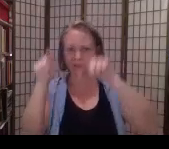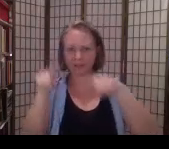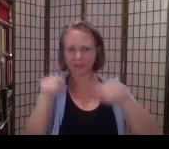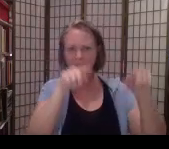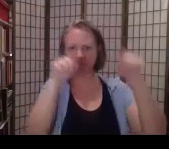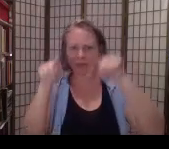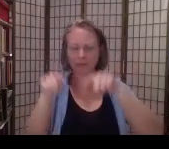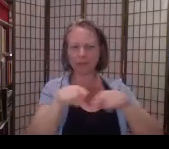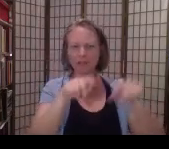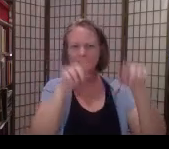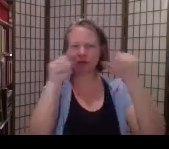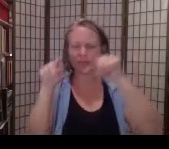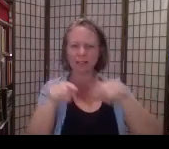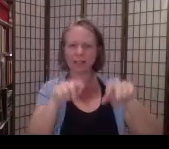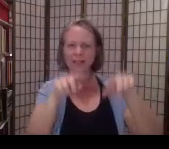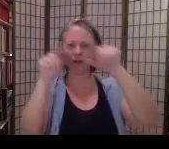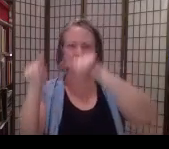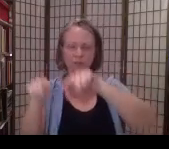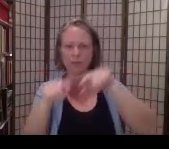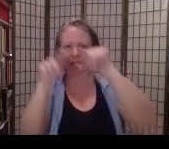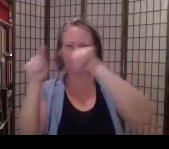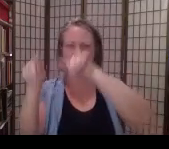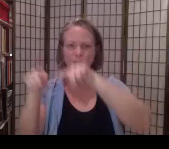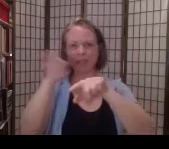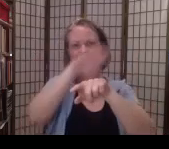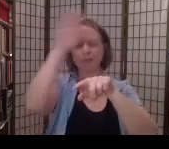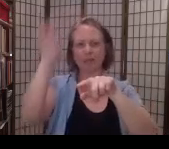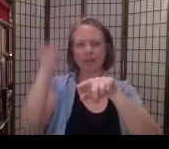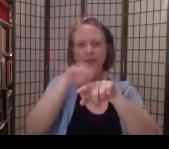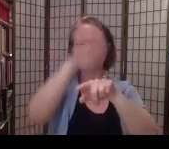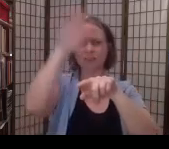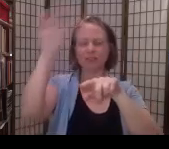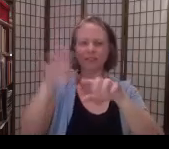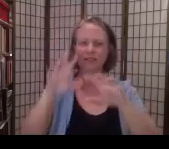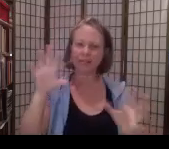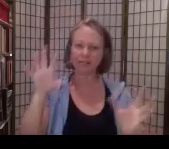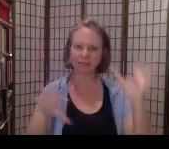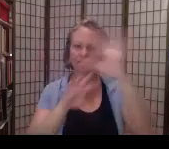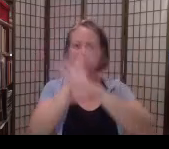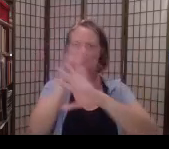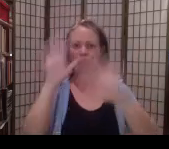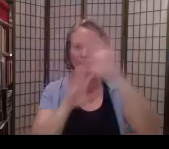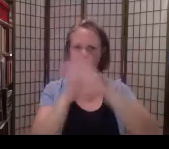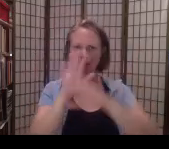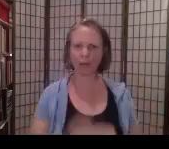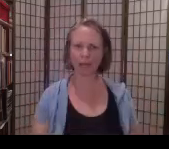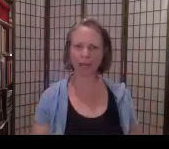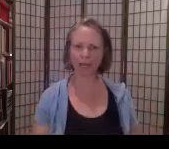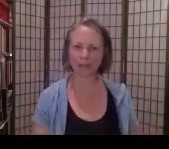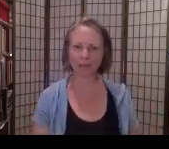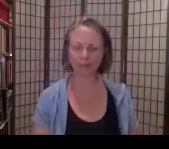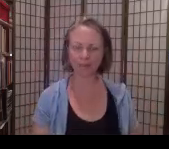this, it's interesting, like all these circles kind of moving at the same time and they're different sizes, but there's a